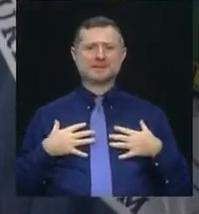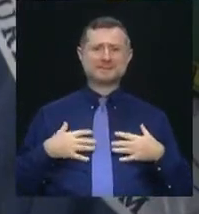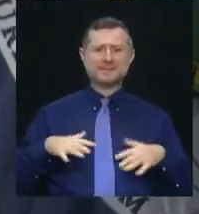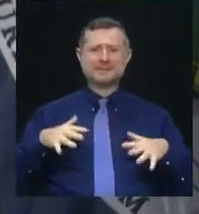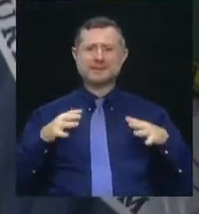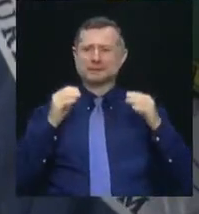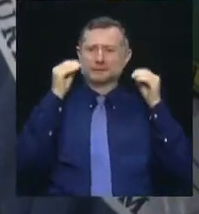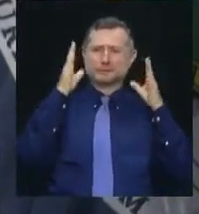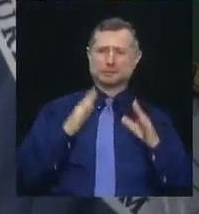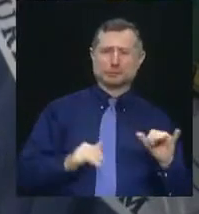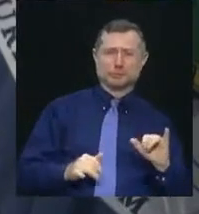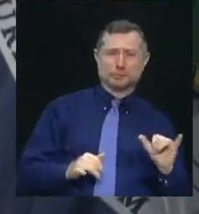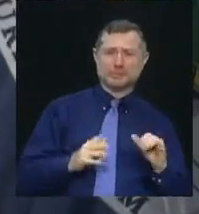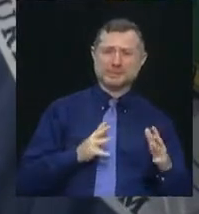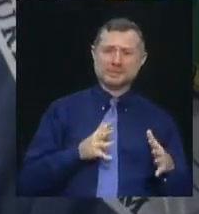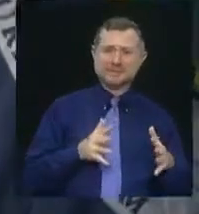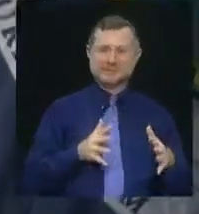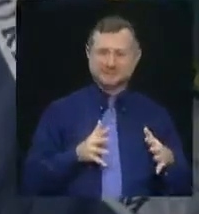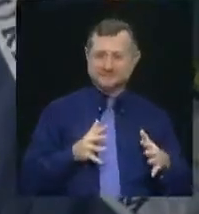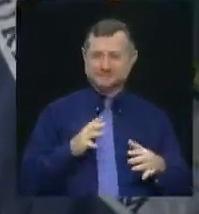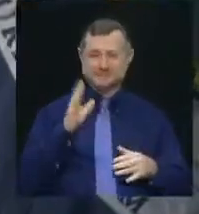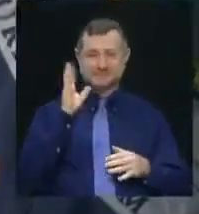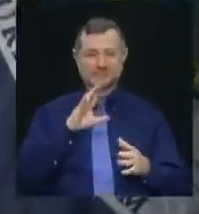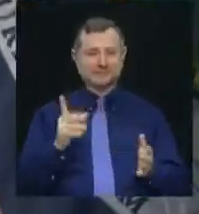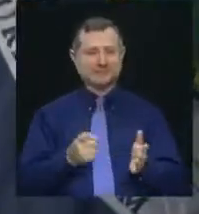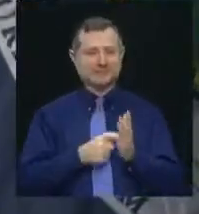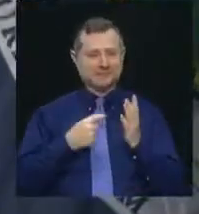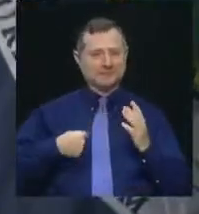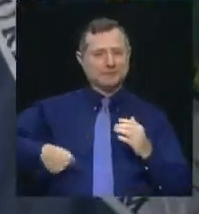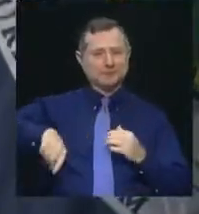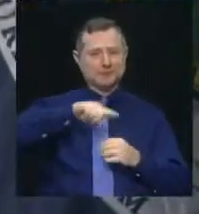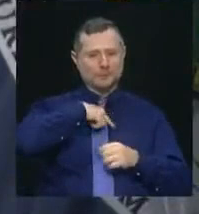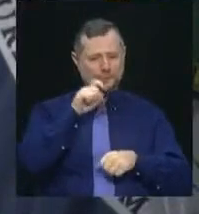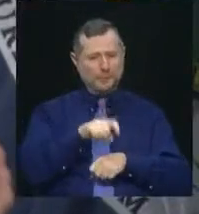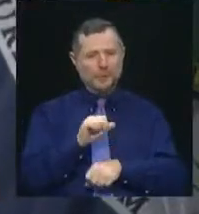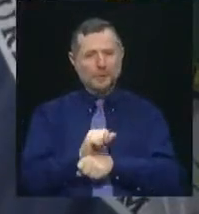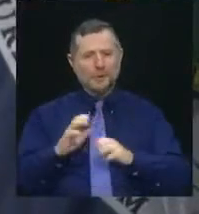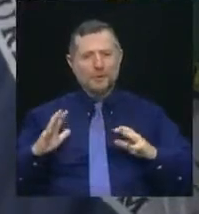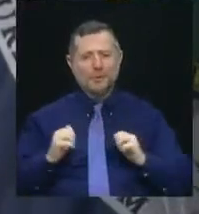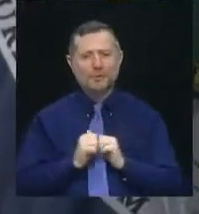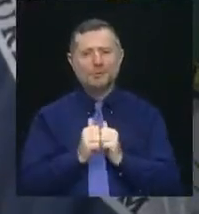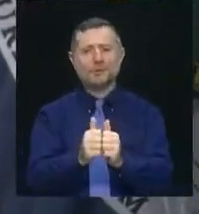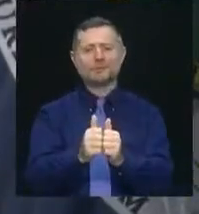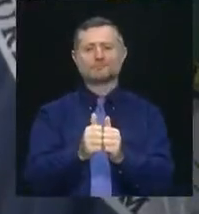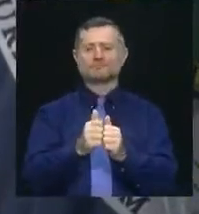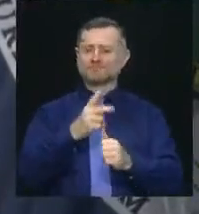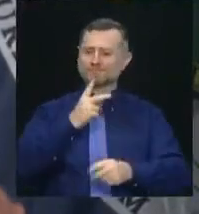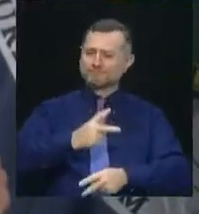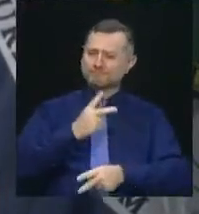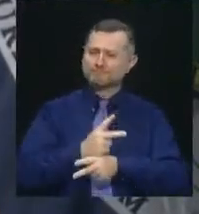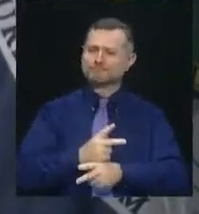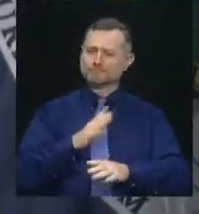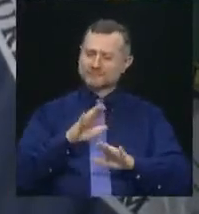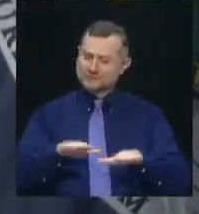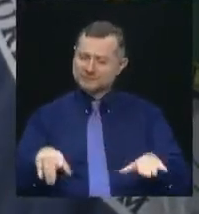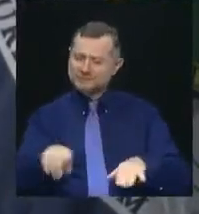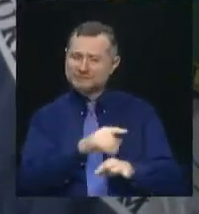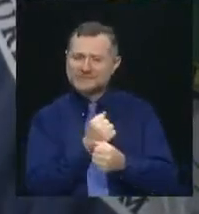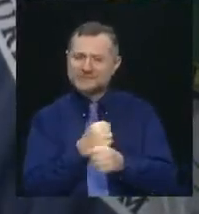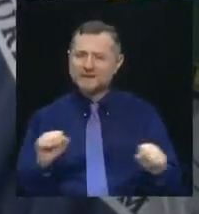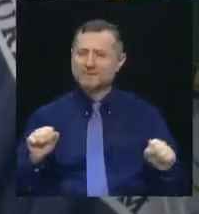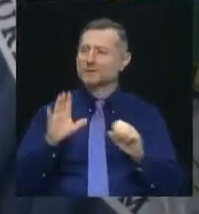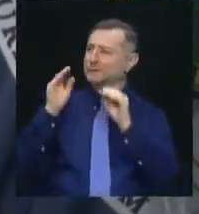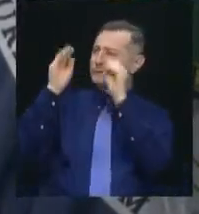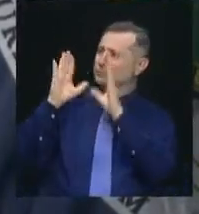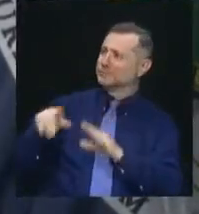well. It's going to take all of us working together to keep our children safe, our teachers safe, and anyone who works in a school